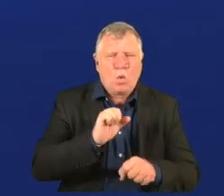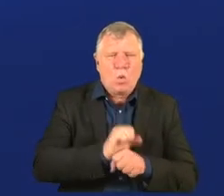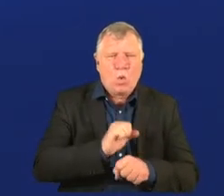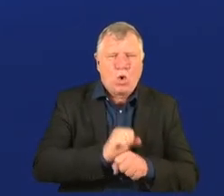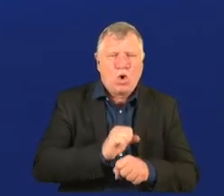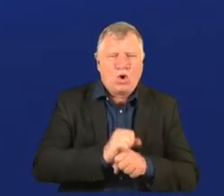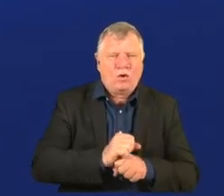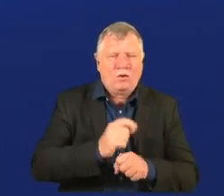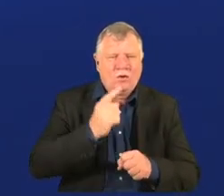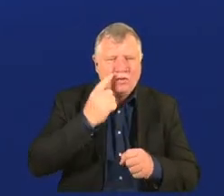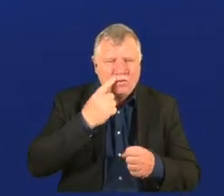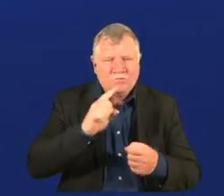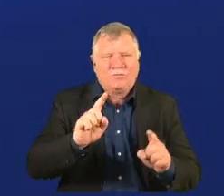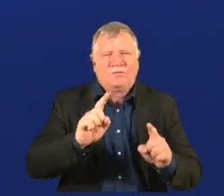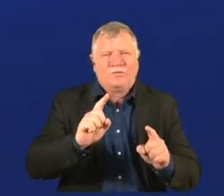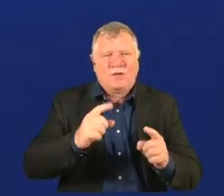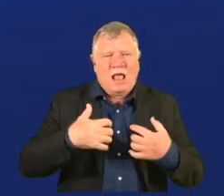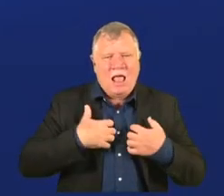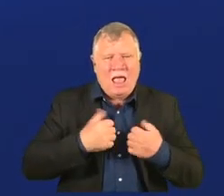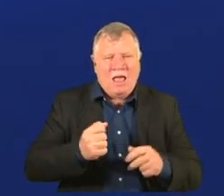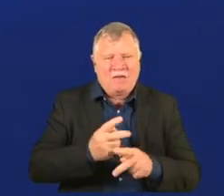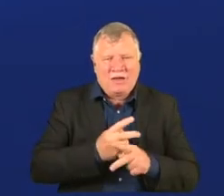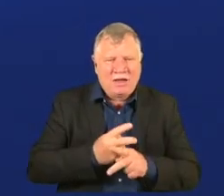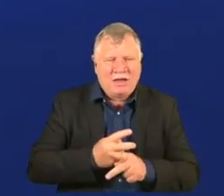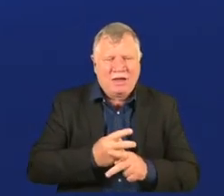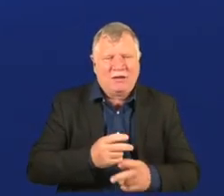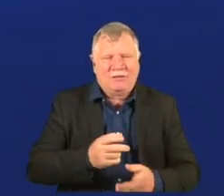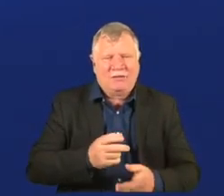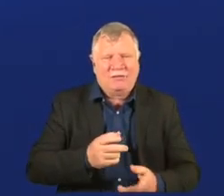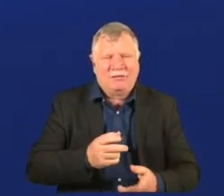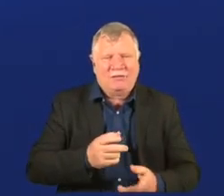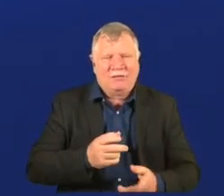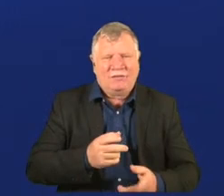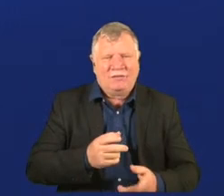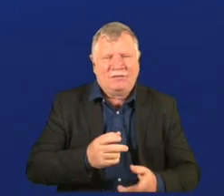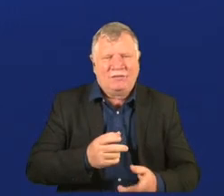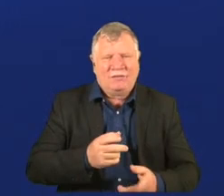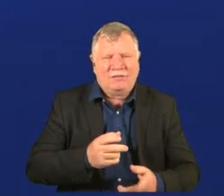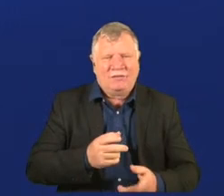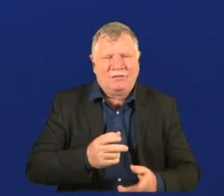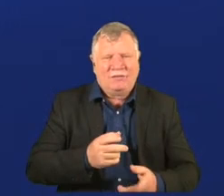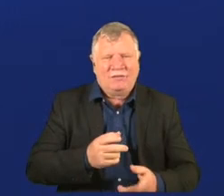order to meet the healthcare needs of its population not only